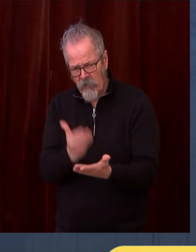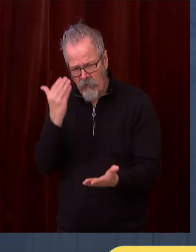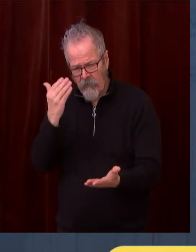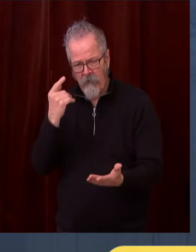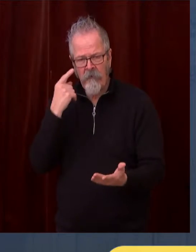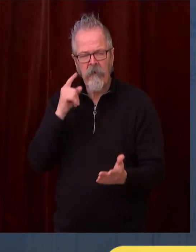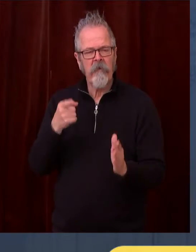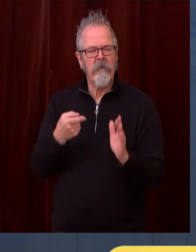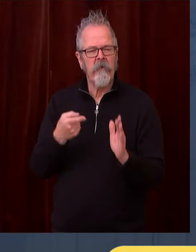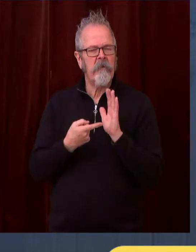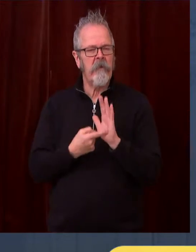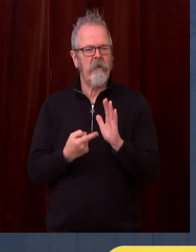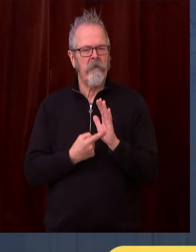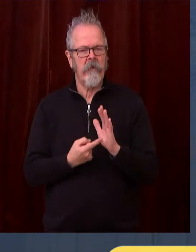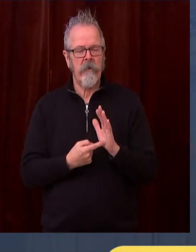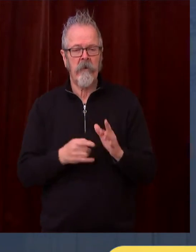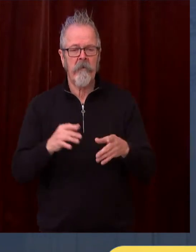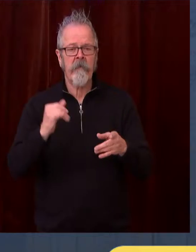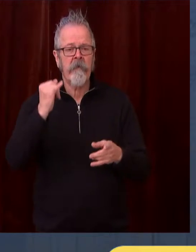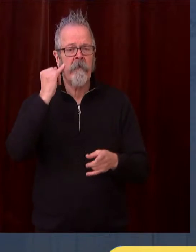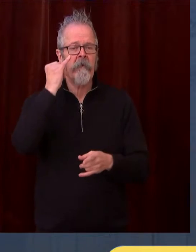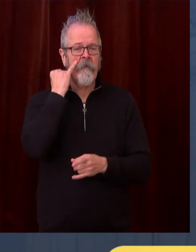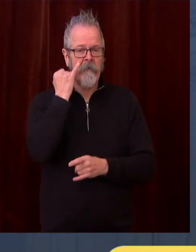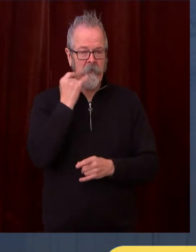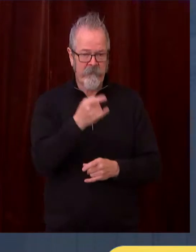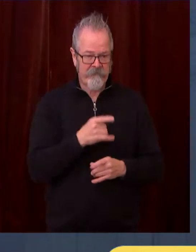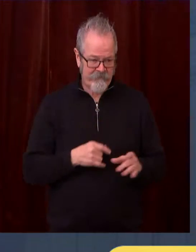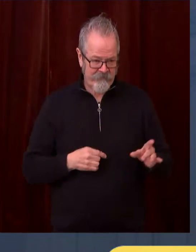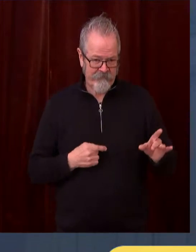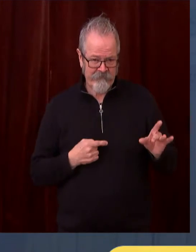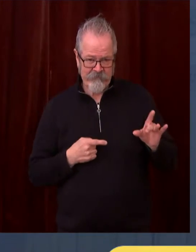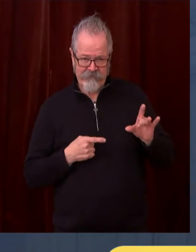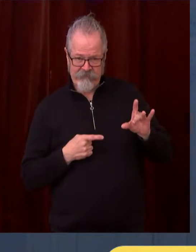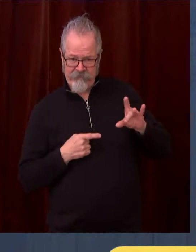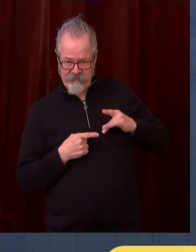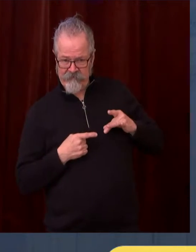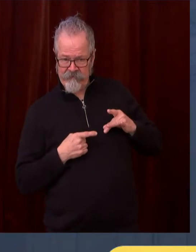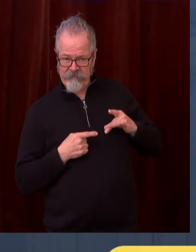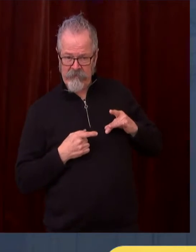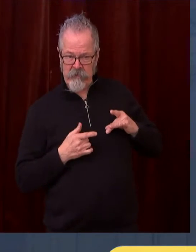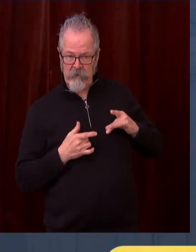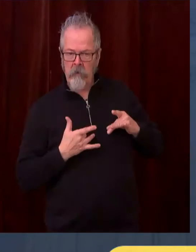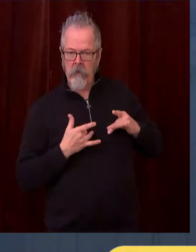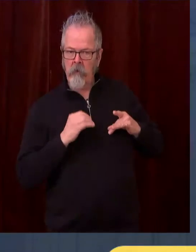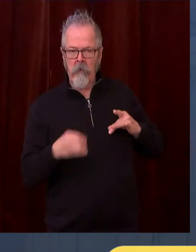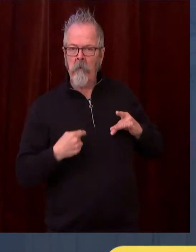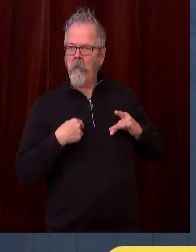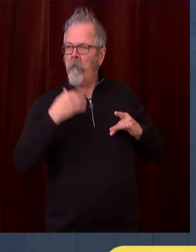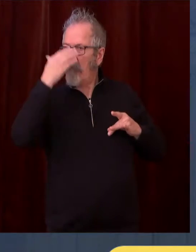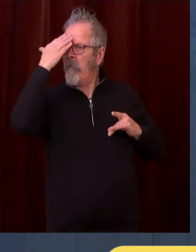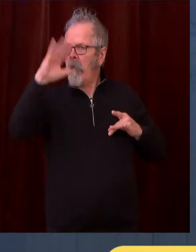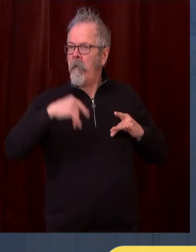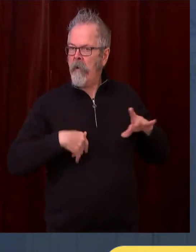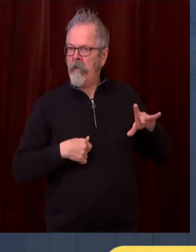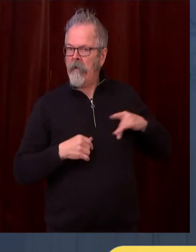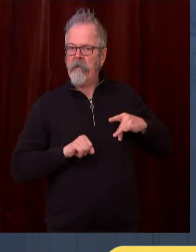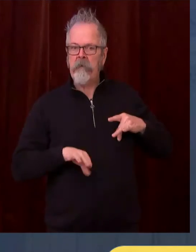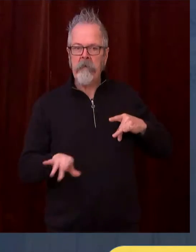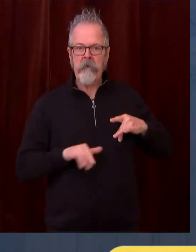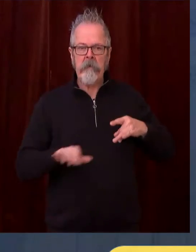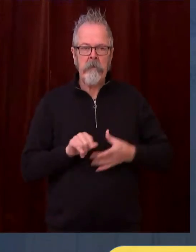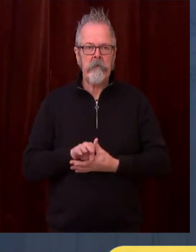underscores what Governor Inslee said earlier, which is that at the immediate moment, while we have a vaccine, and this is a huge step